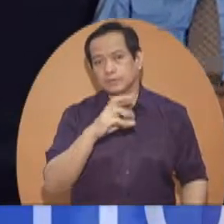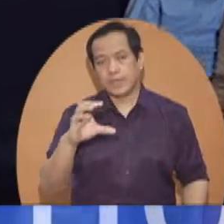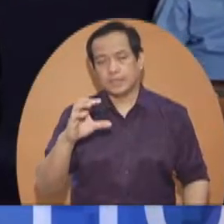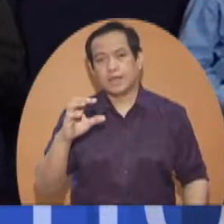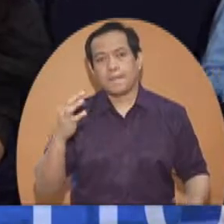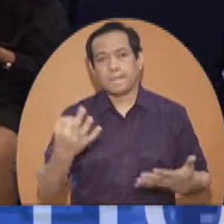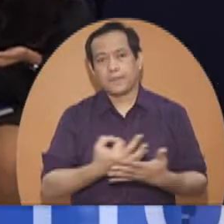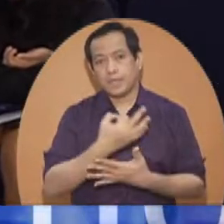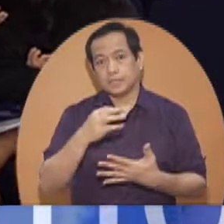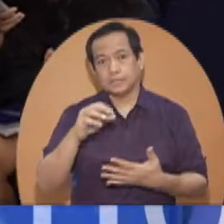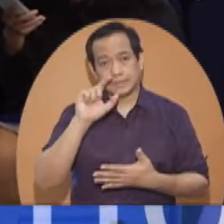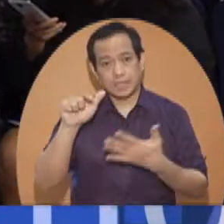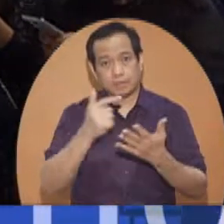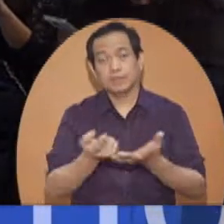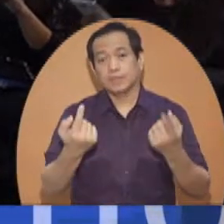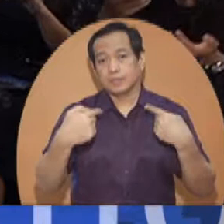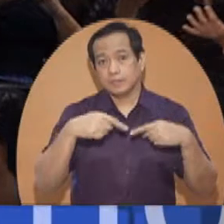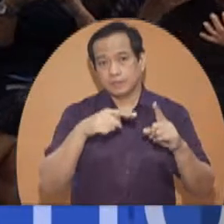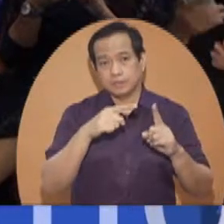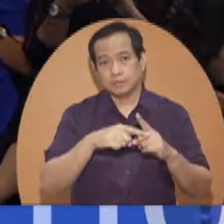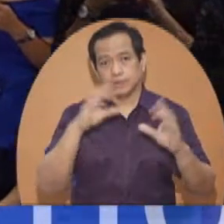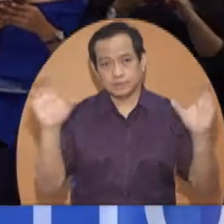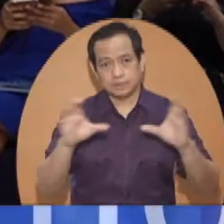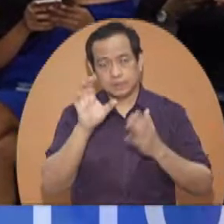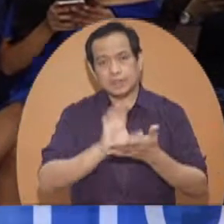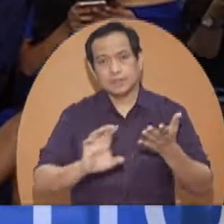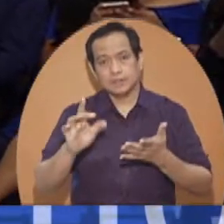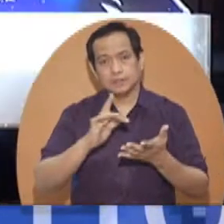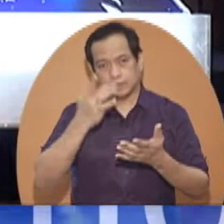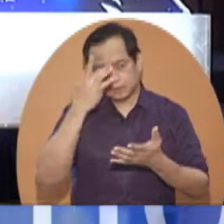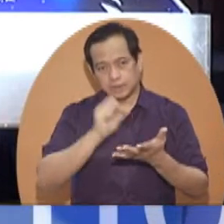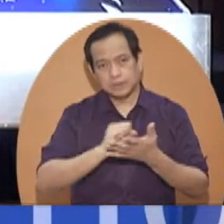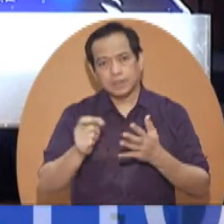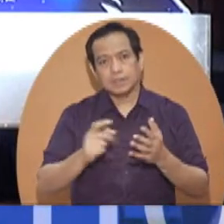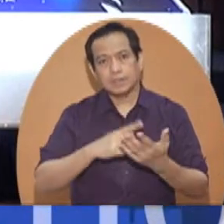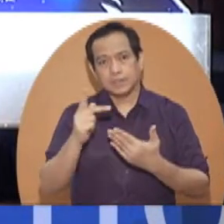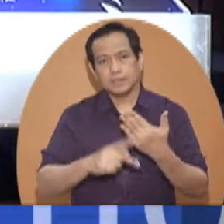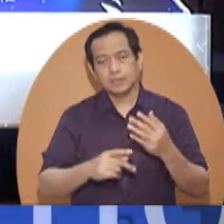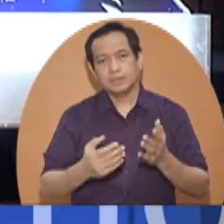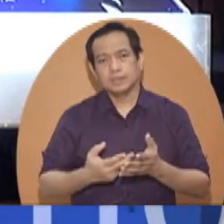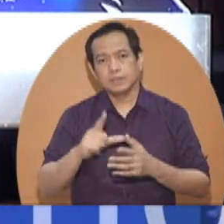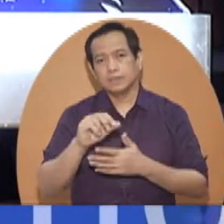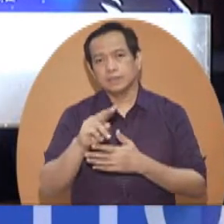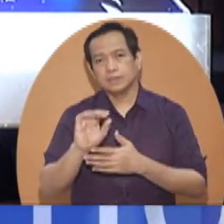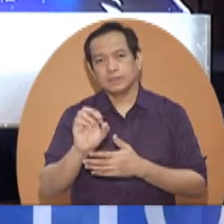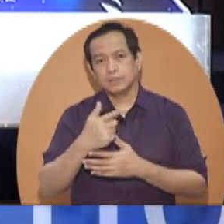200 fresh graduates ang dumalo sa selebrasyon. The College Scholarship Program was launched by